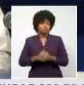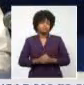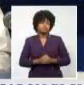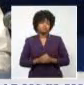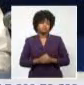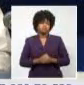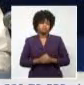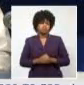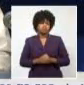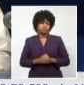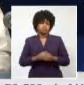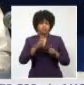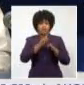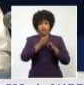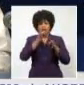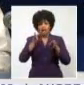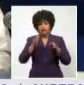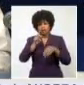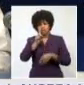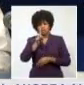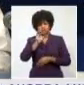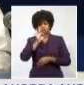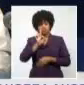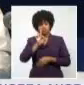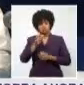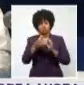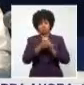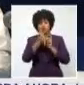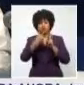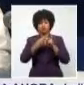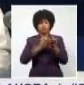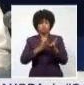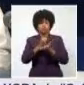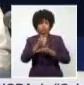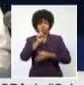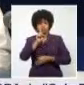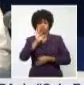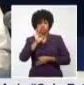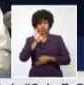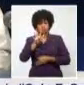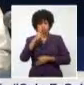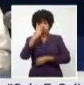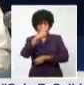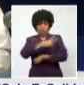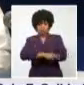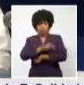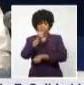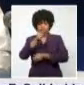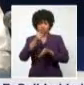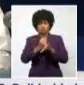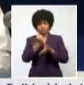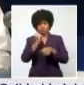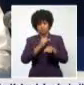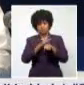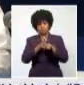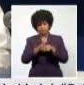185 countries with confirmed cases of COVID-19 remain. This means that there are